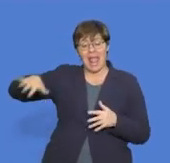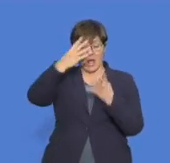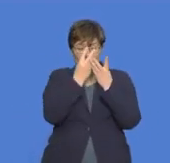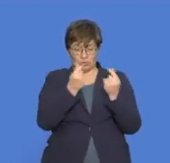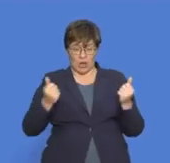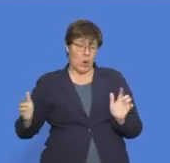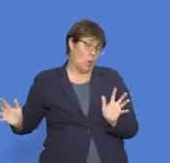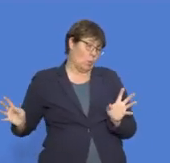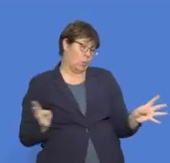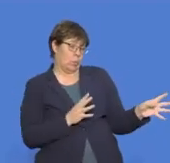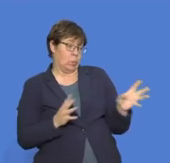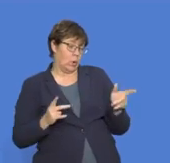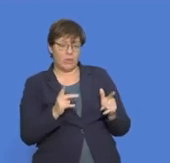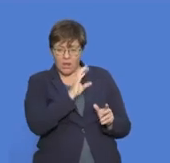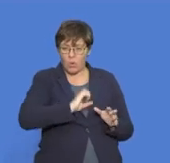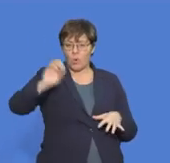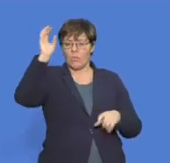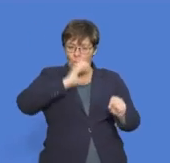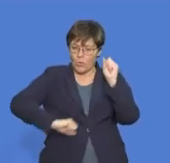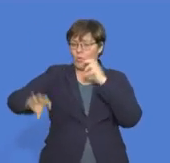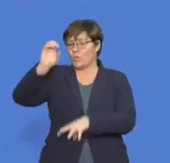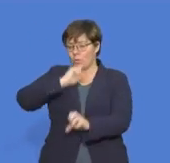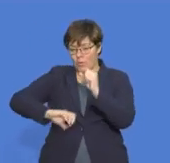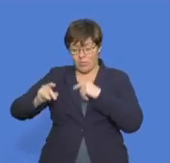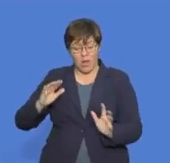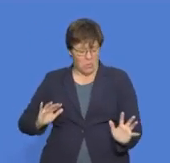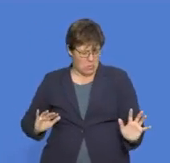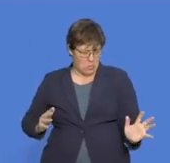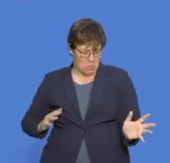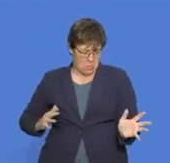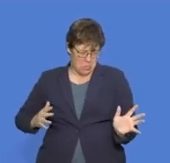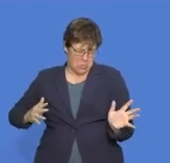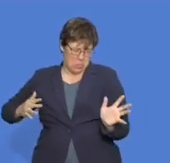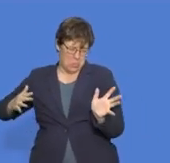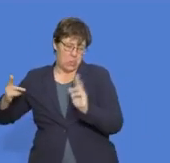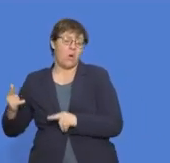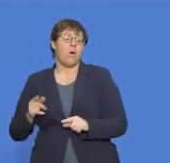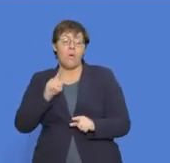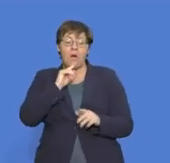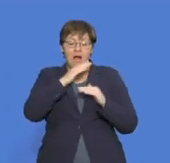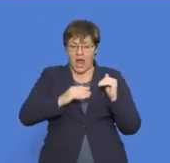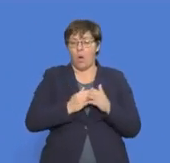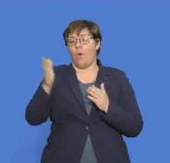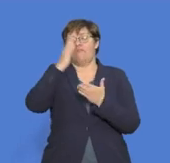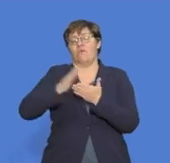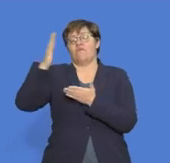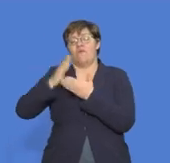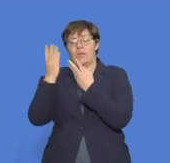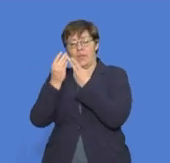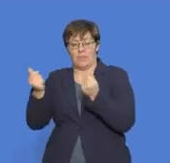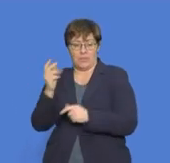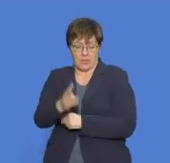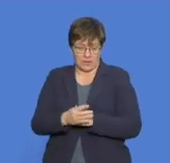blown away. And the faster the wind is blowing, the more of this layer will disappear.